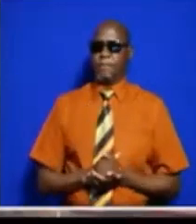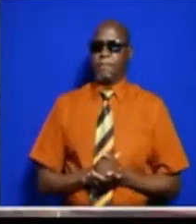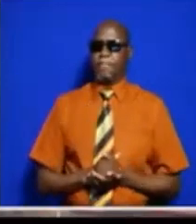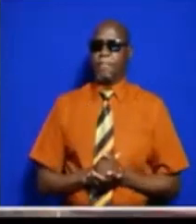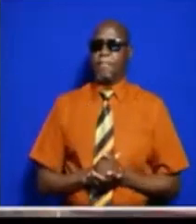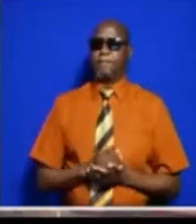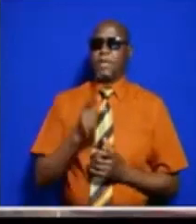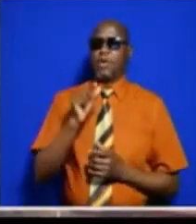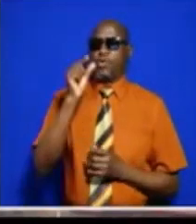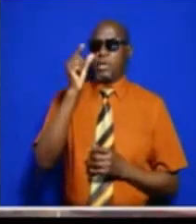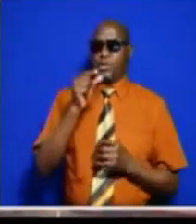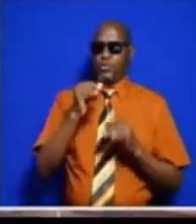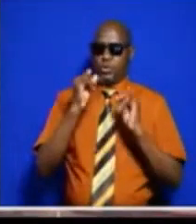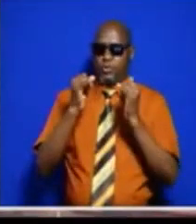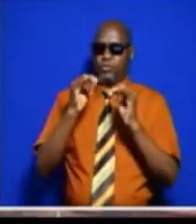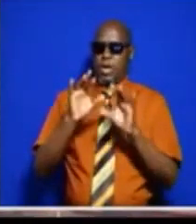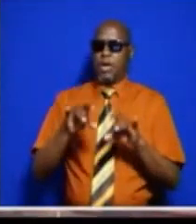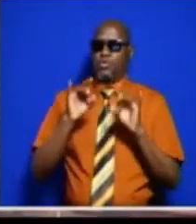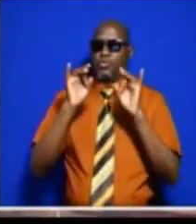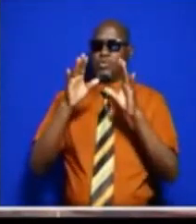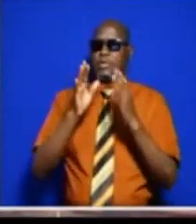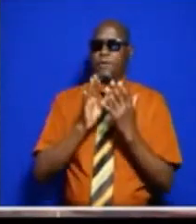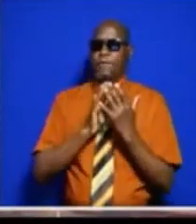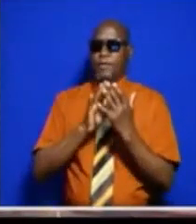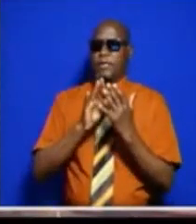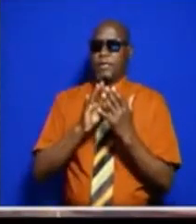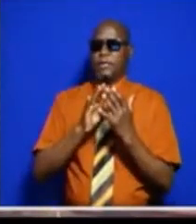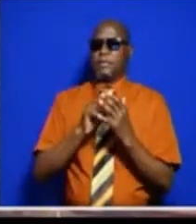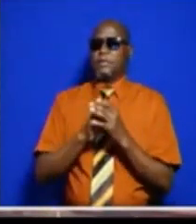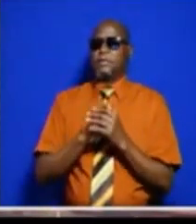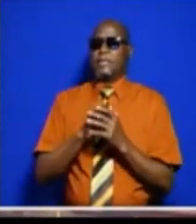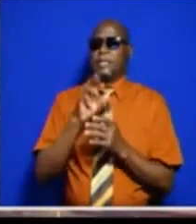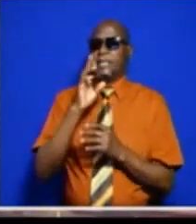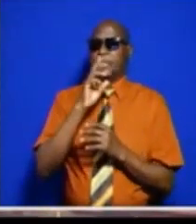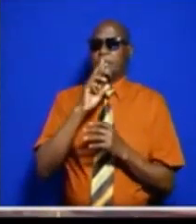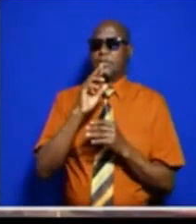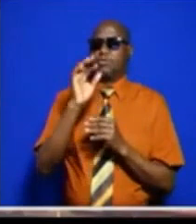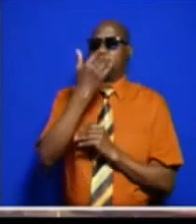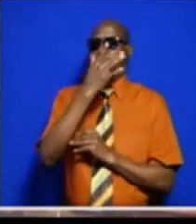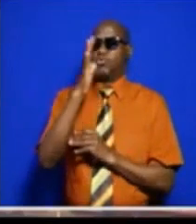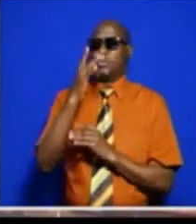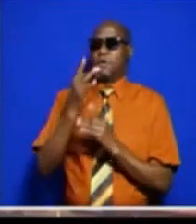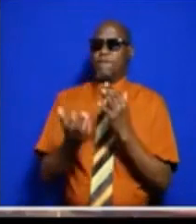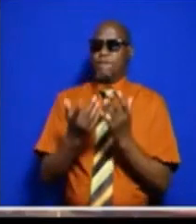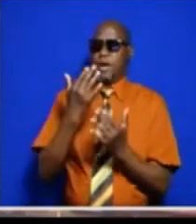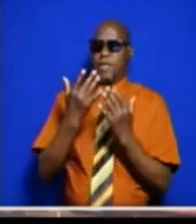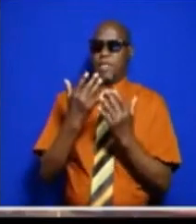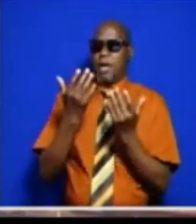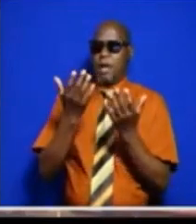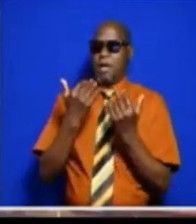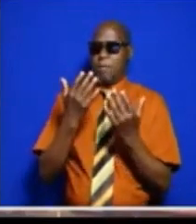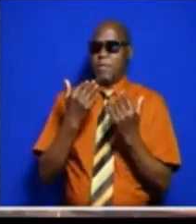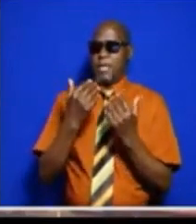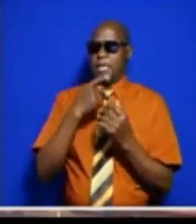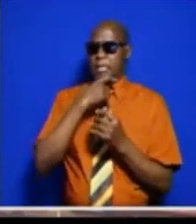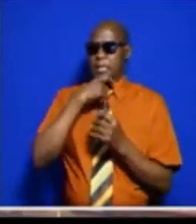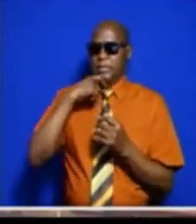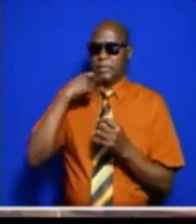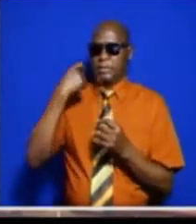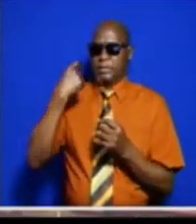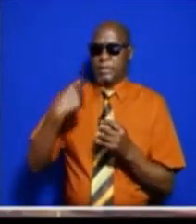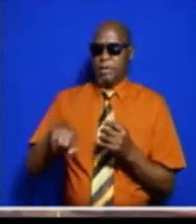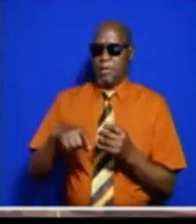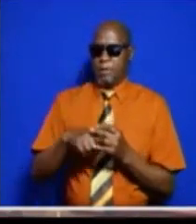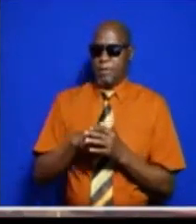To some regional news now, Australia is facing an increased risk of bushfires during the approaching summer, with authorities